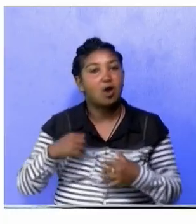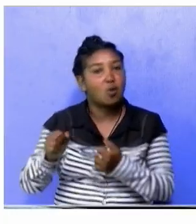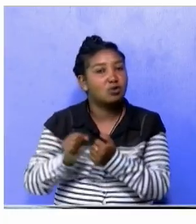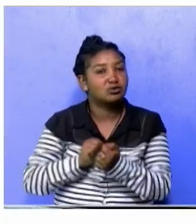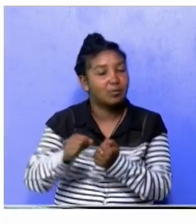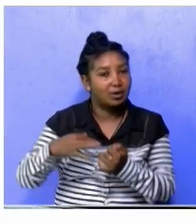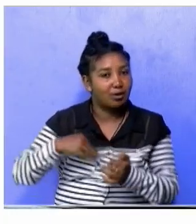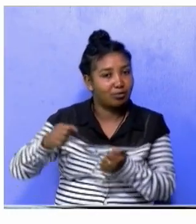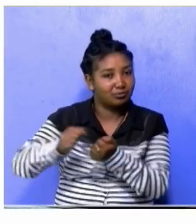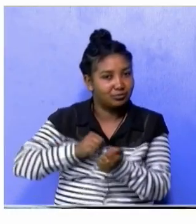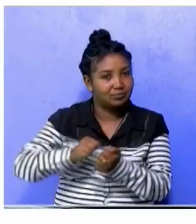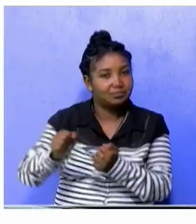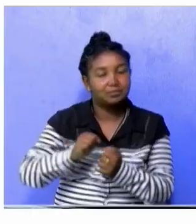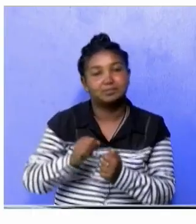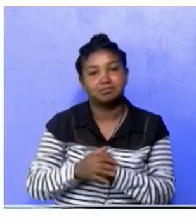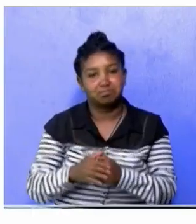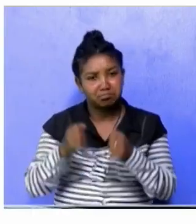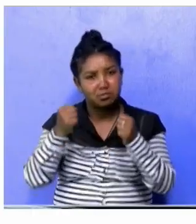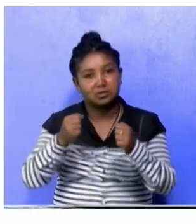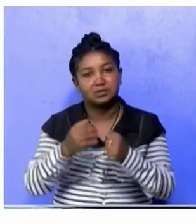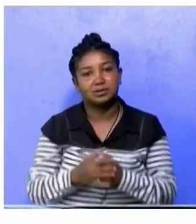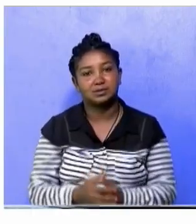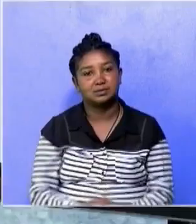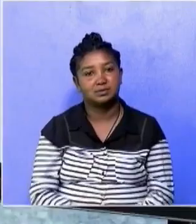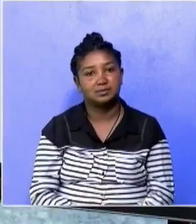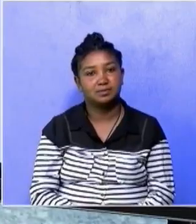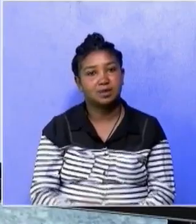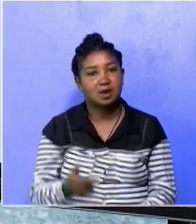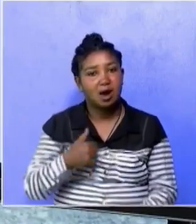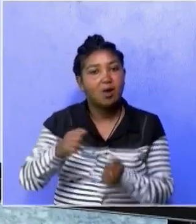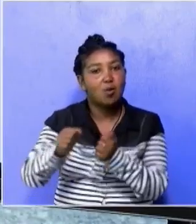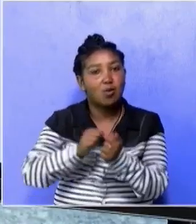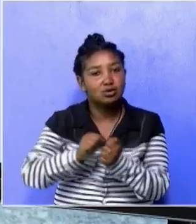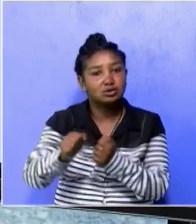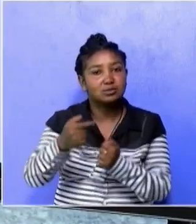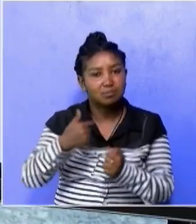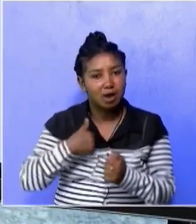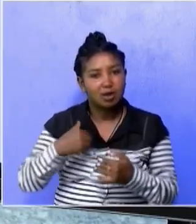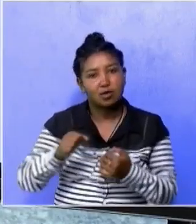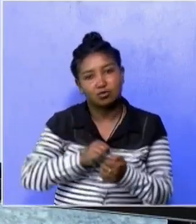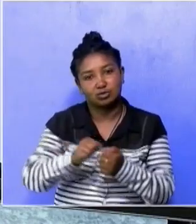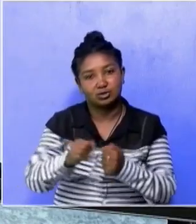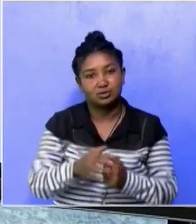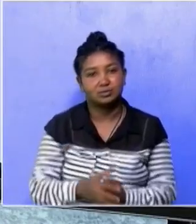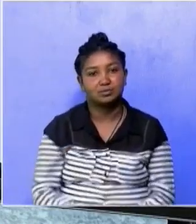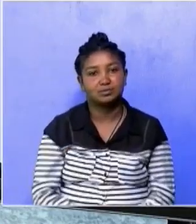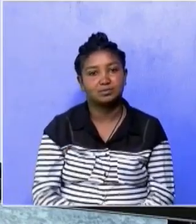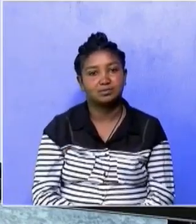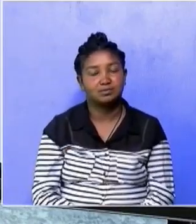clothes. Exactly. Possible. I washed my clothes.